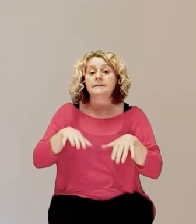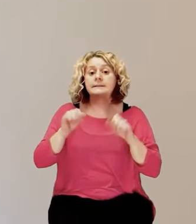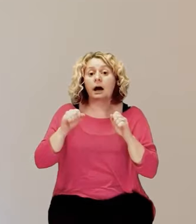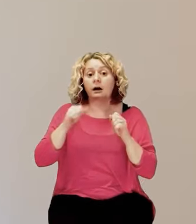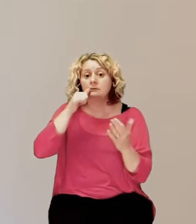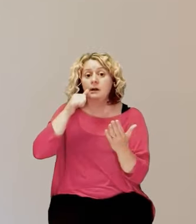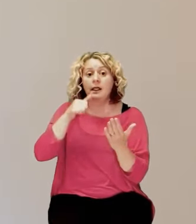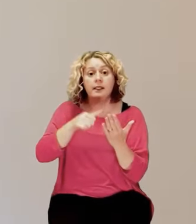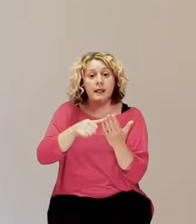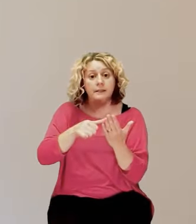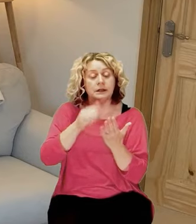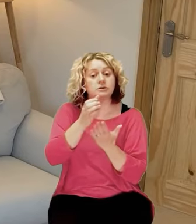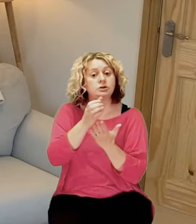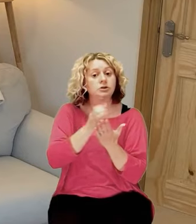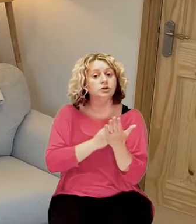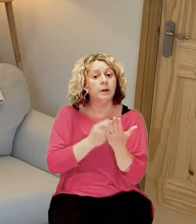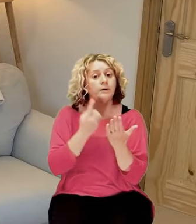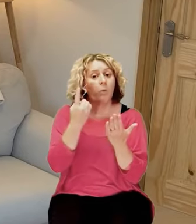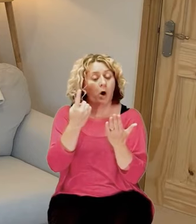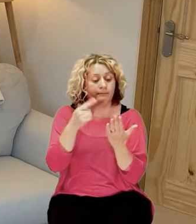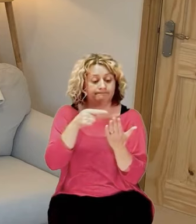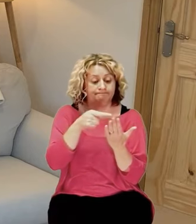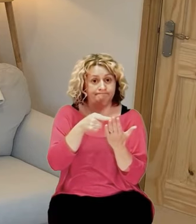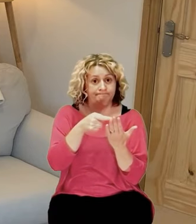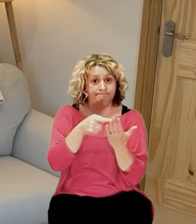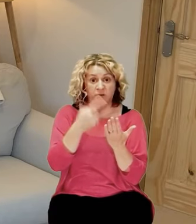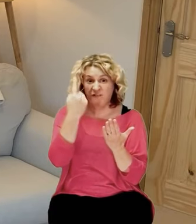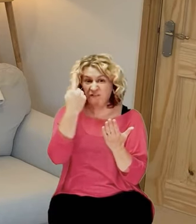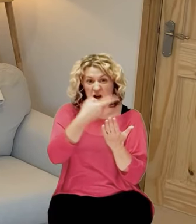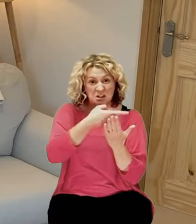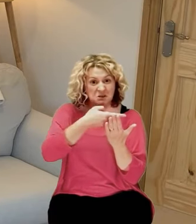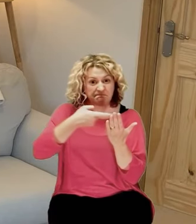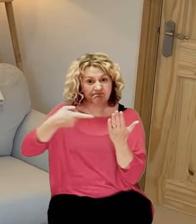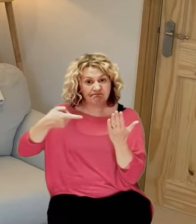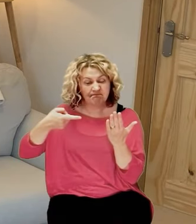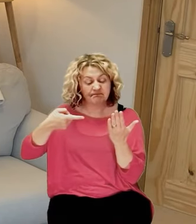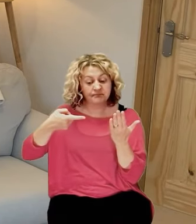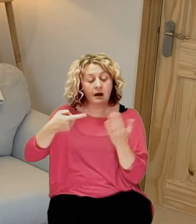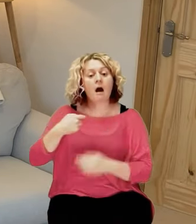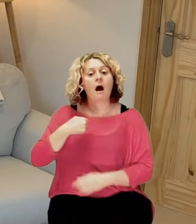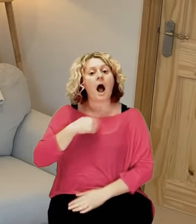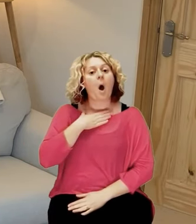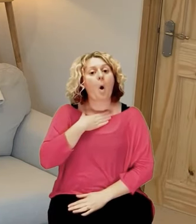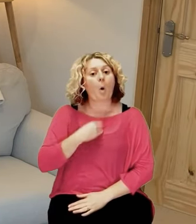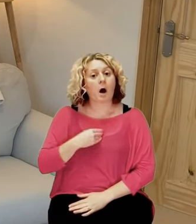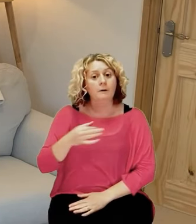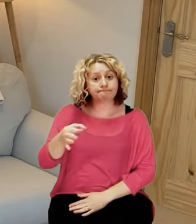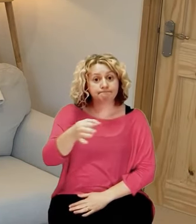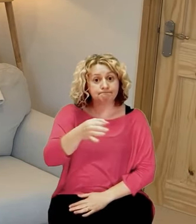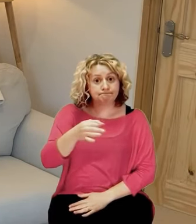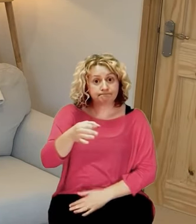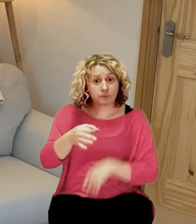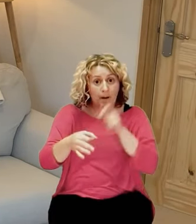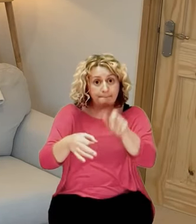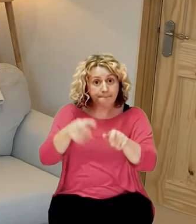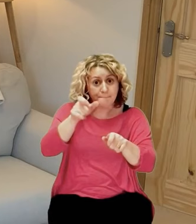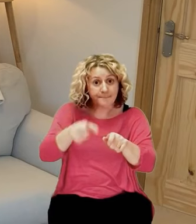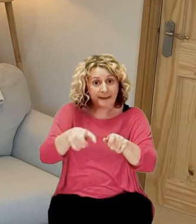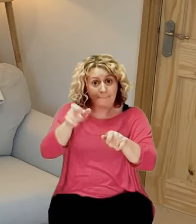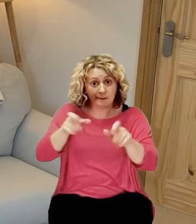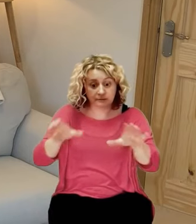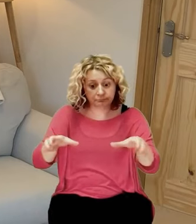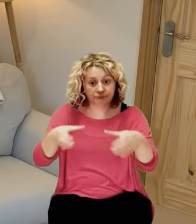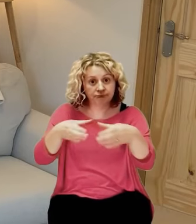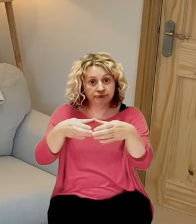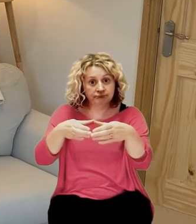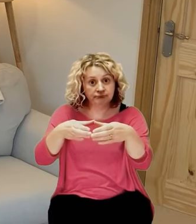line, Paul drives it home. He says, I want people in Crete to grow in faith by the knowledge of the truth. They want to know